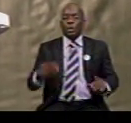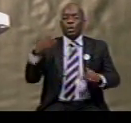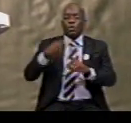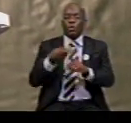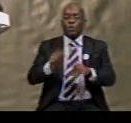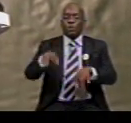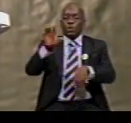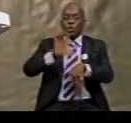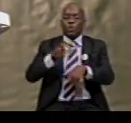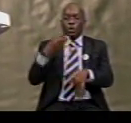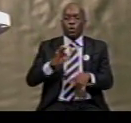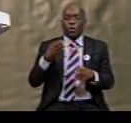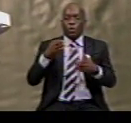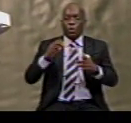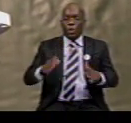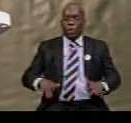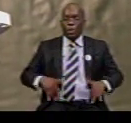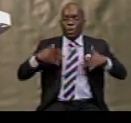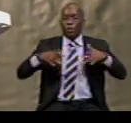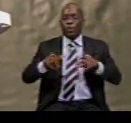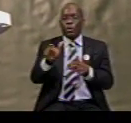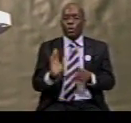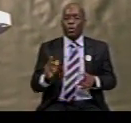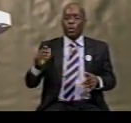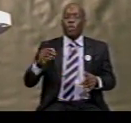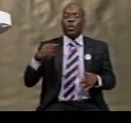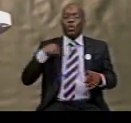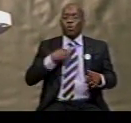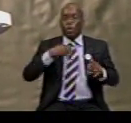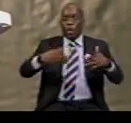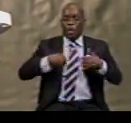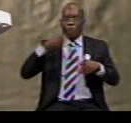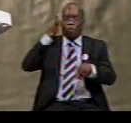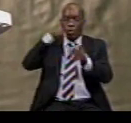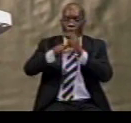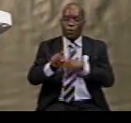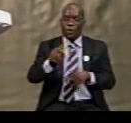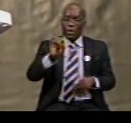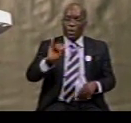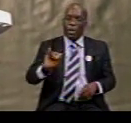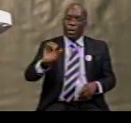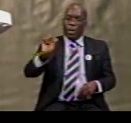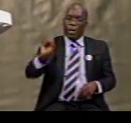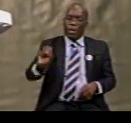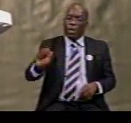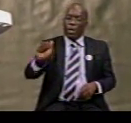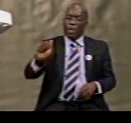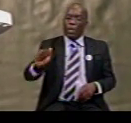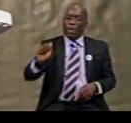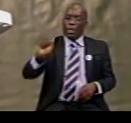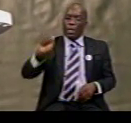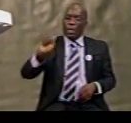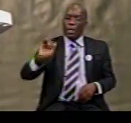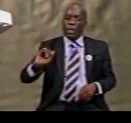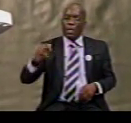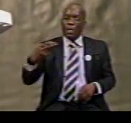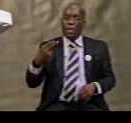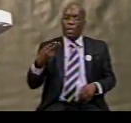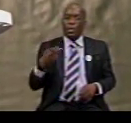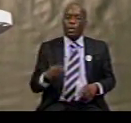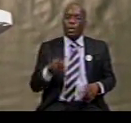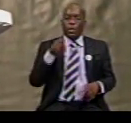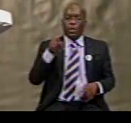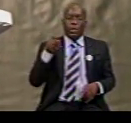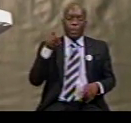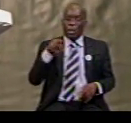God. We have Prophet Adelowaka Isaiah and the wife. He is the PFN chairman for